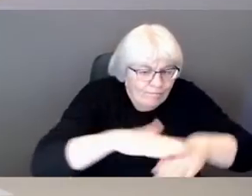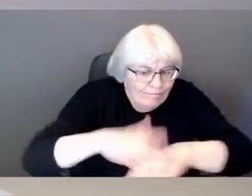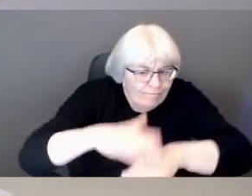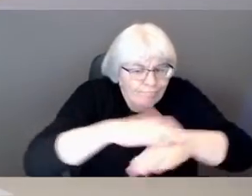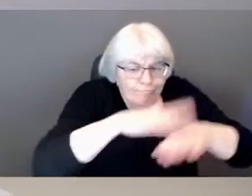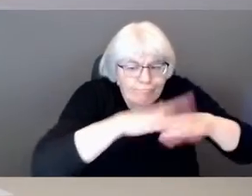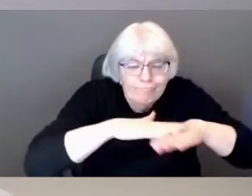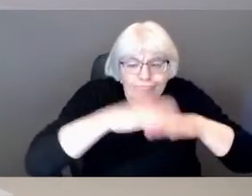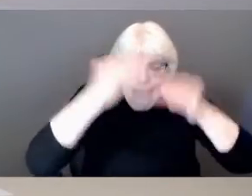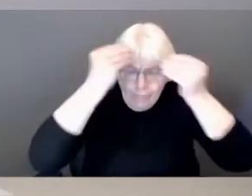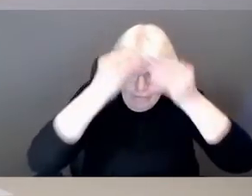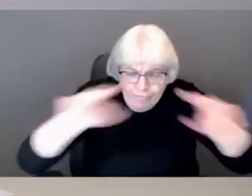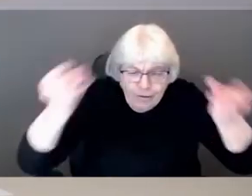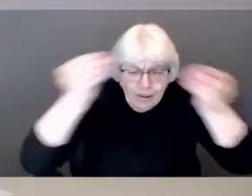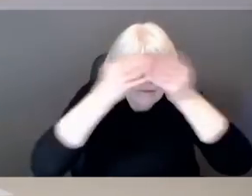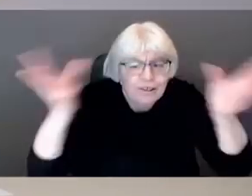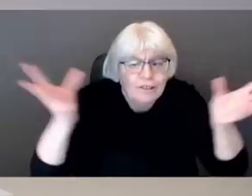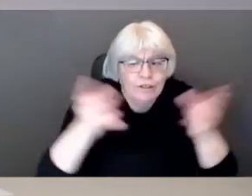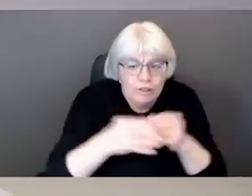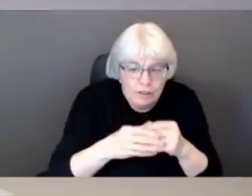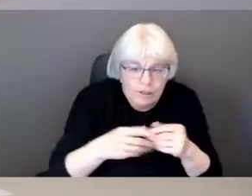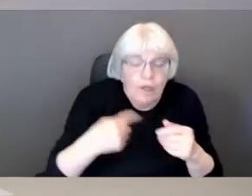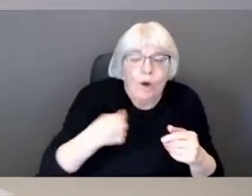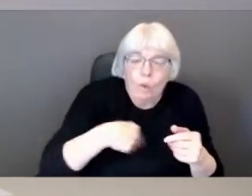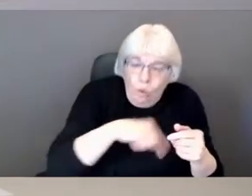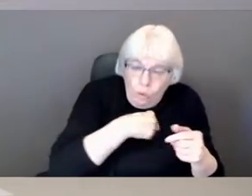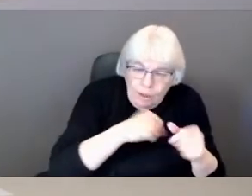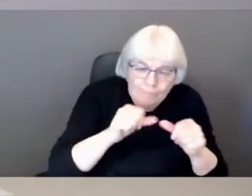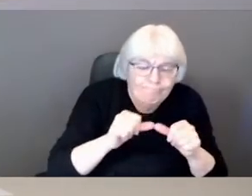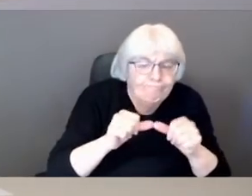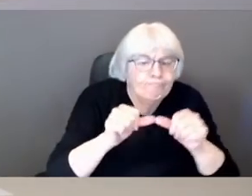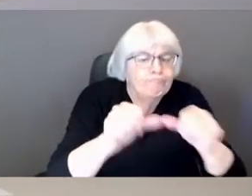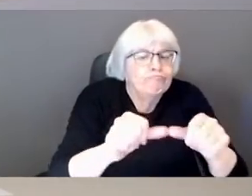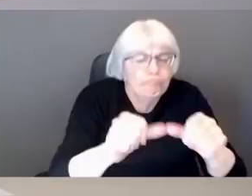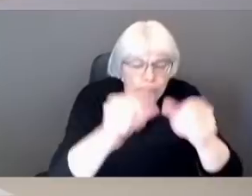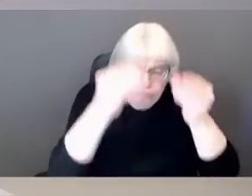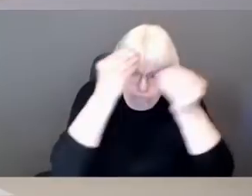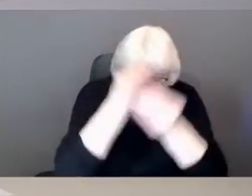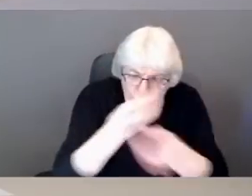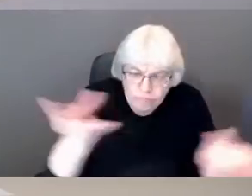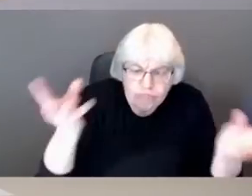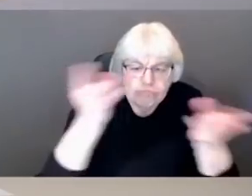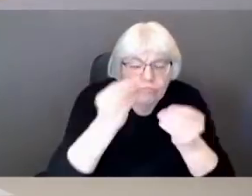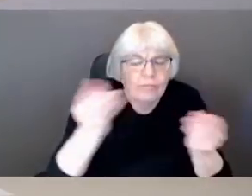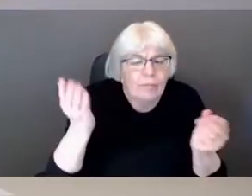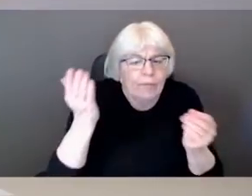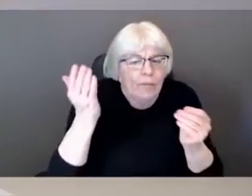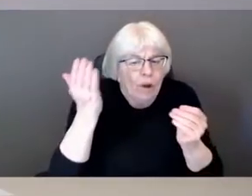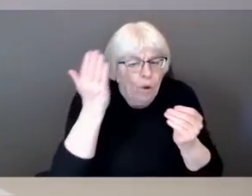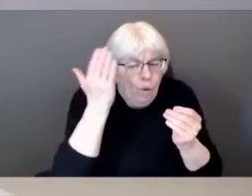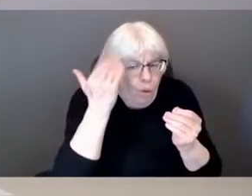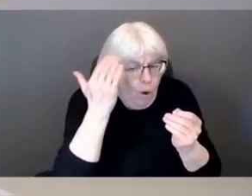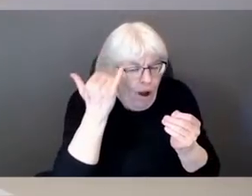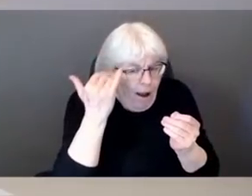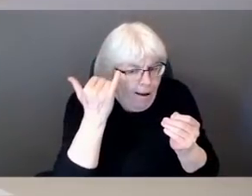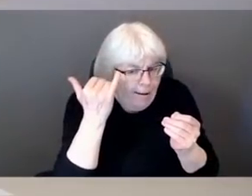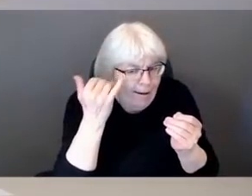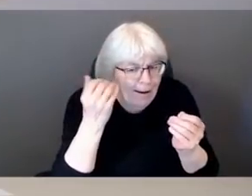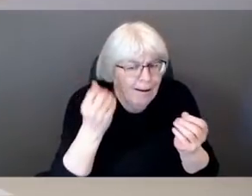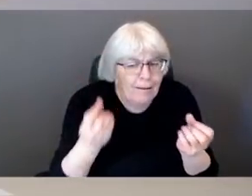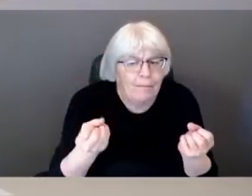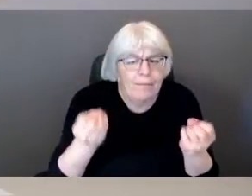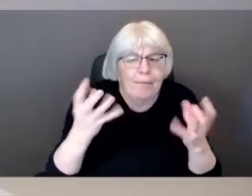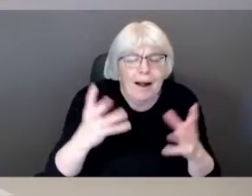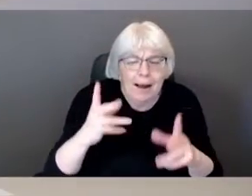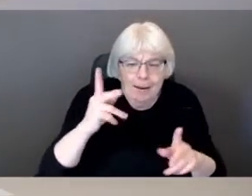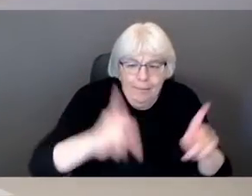have continued to do that, knowing that a lot of there'd be passengers coming in internationally as